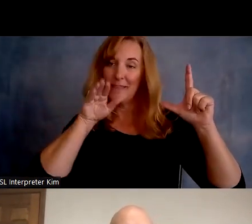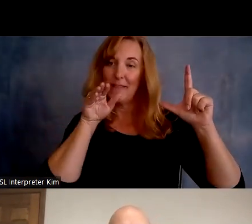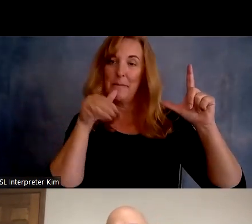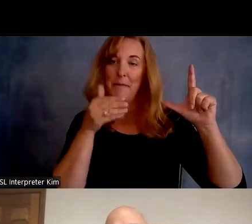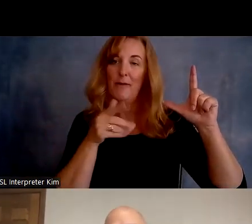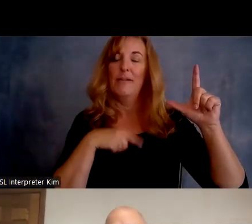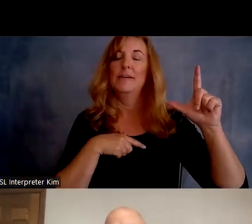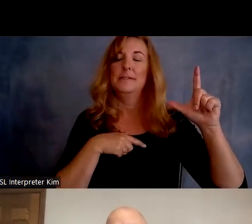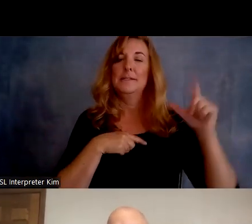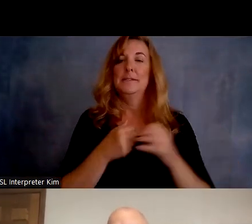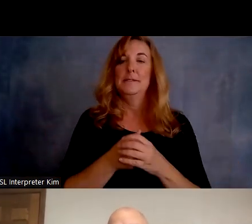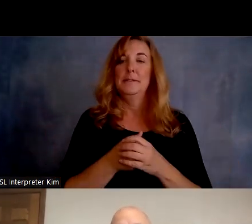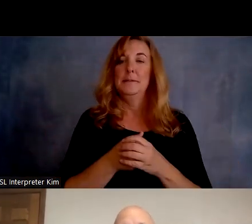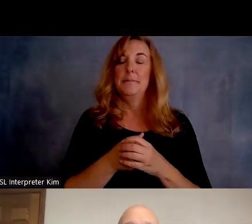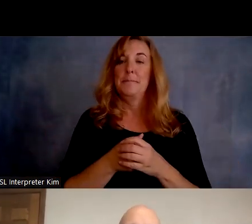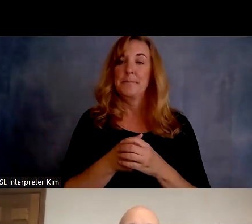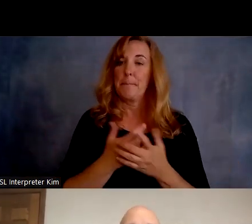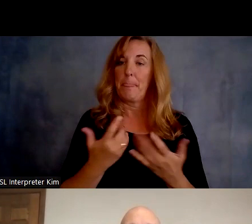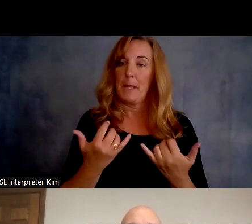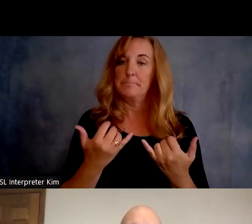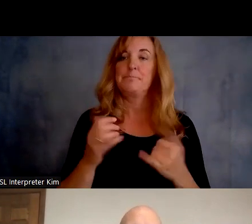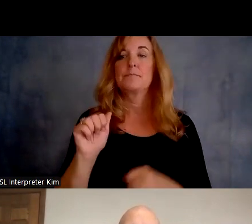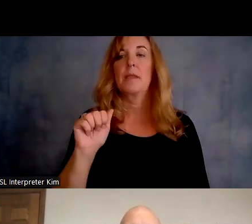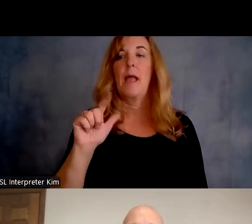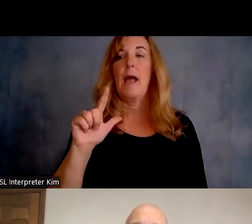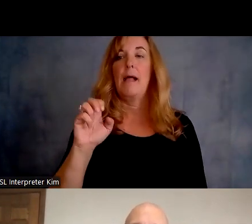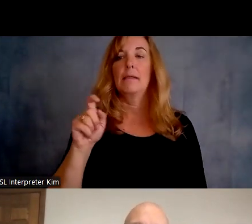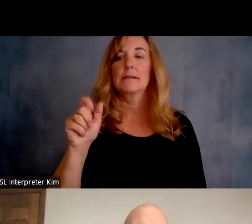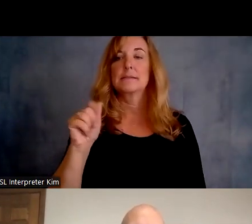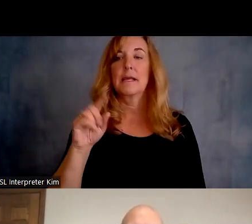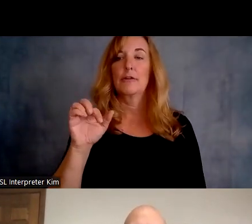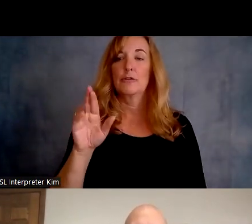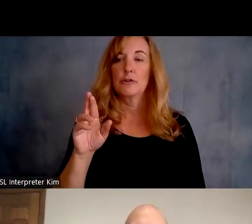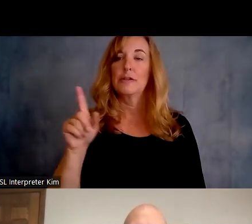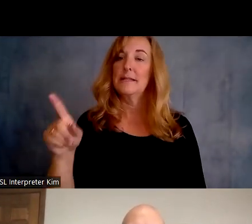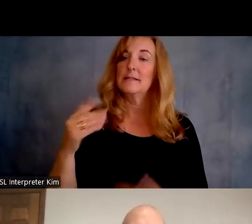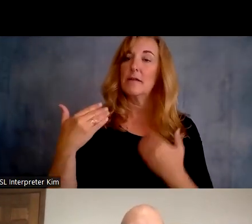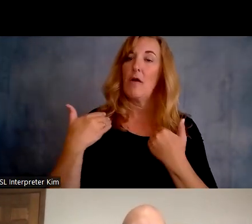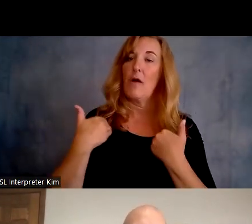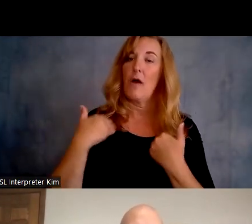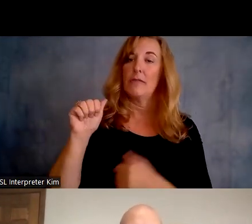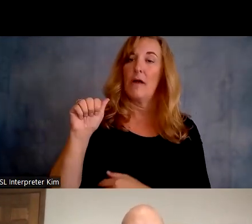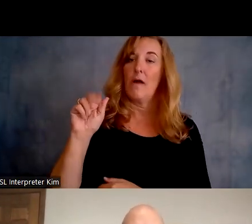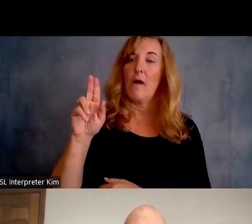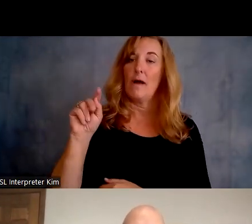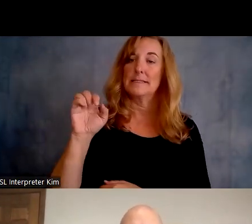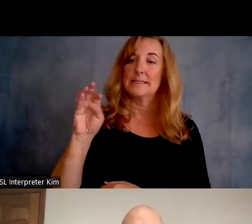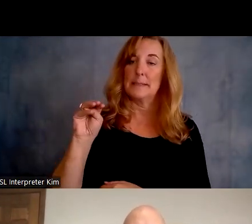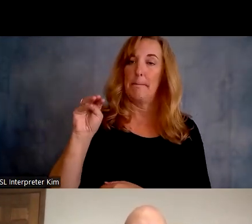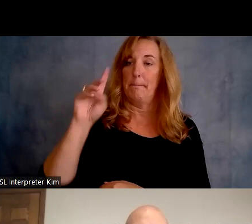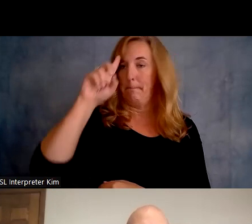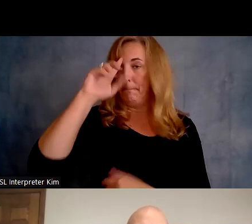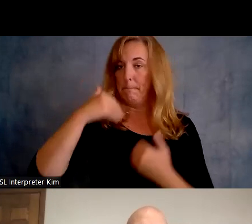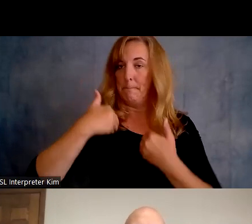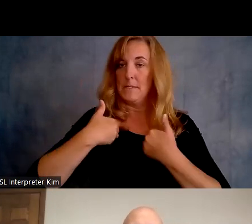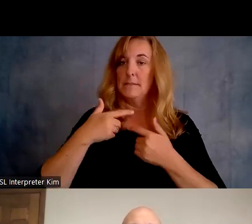so the move there is that Alexander, who's a friend of mine on the autism spectrum, is centered in the image